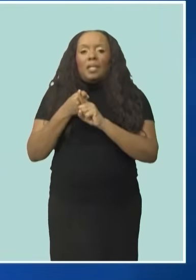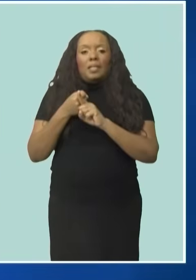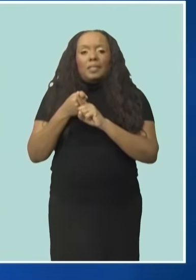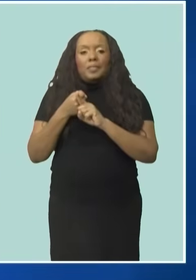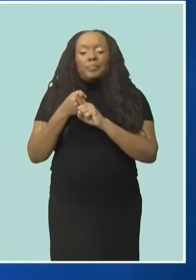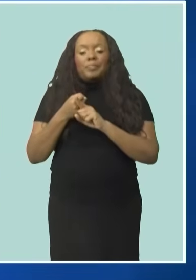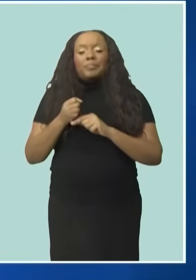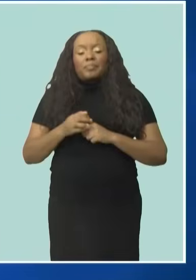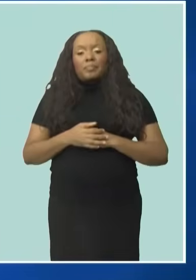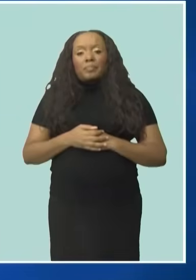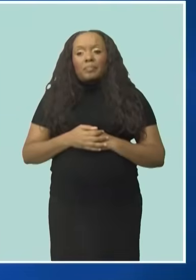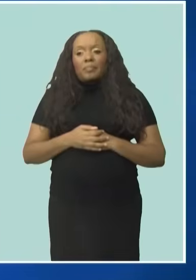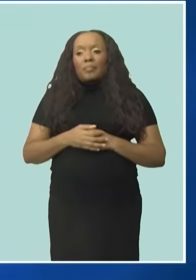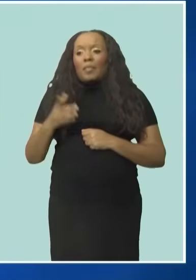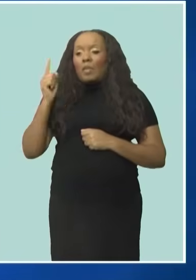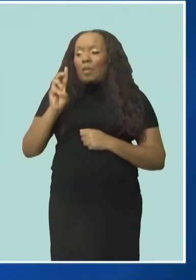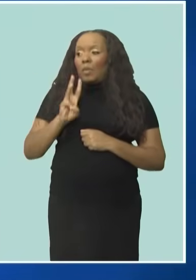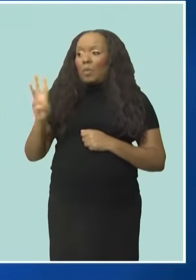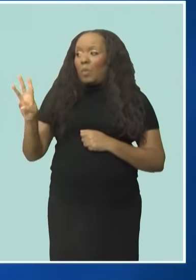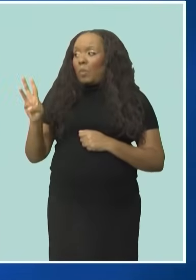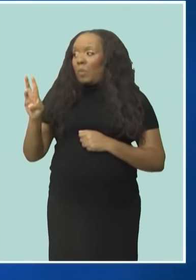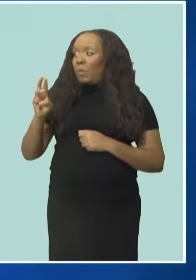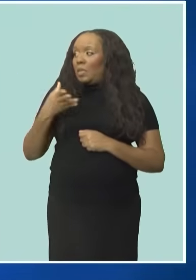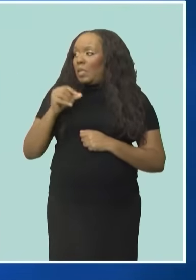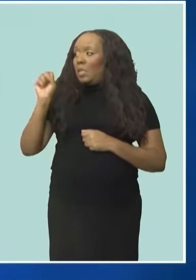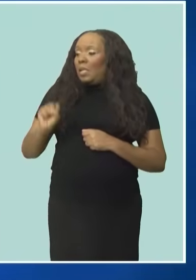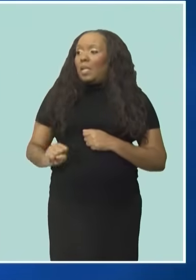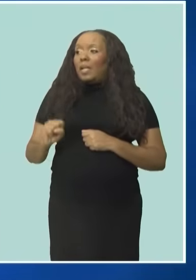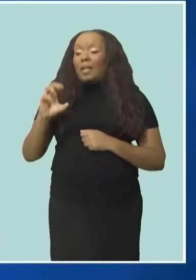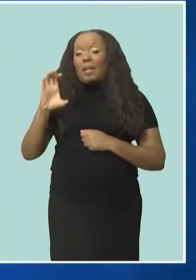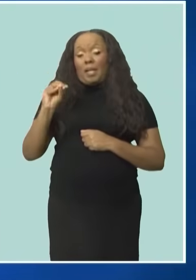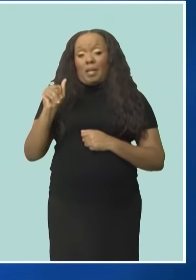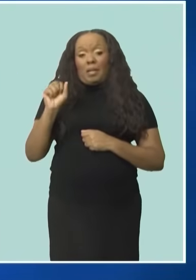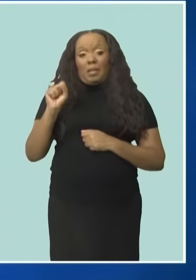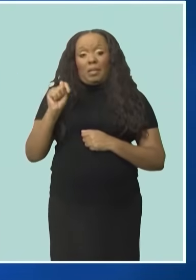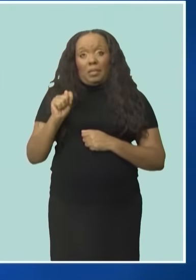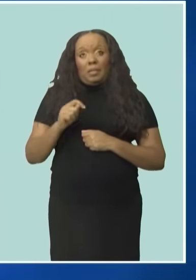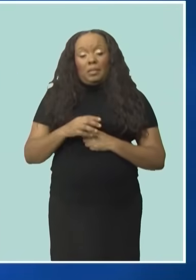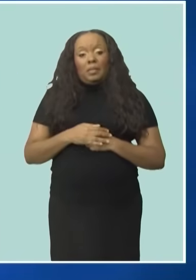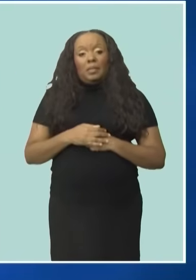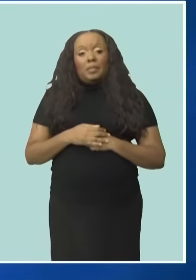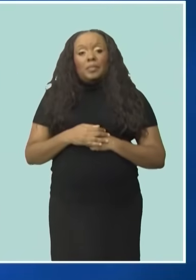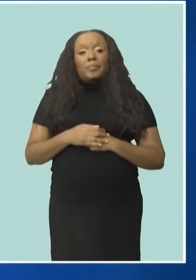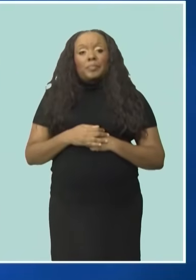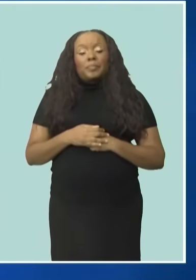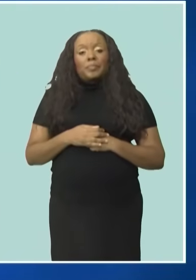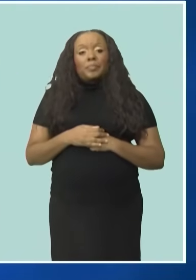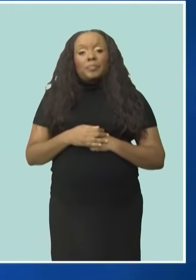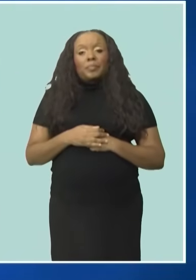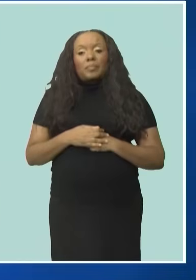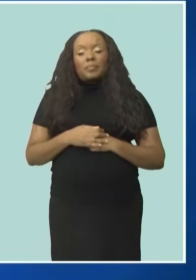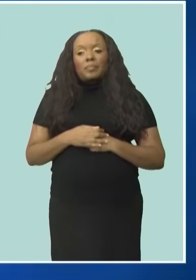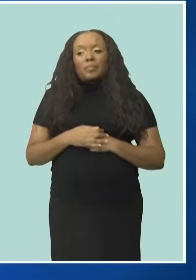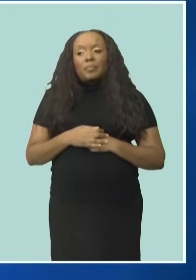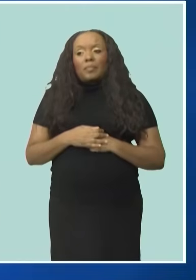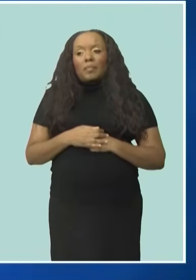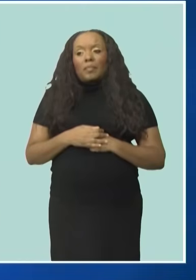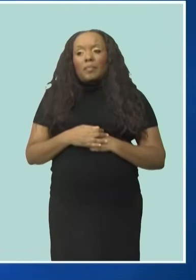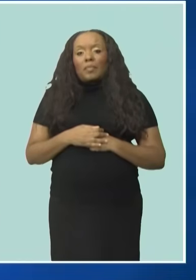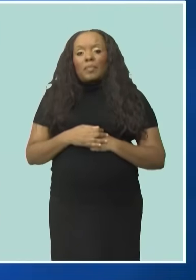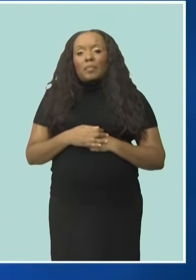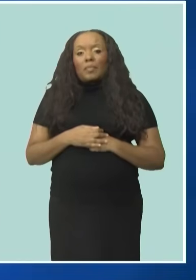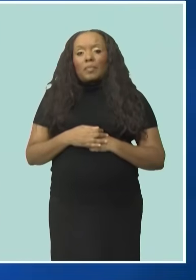especially in the west and south coast. The productive sector suffered 66% of the damage, 50% of the losses, and